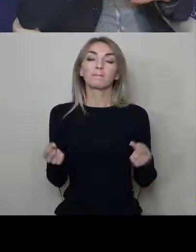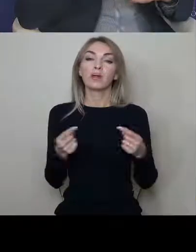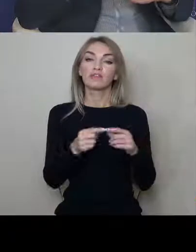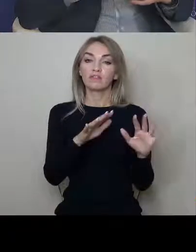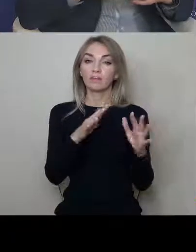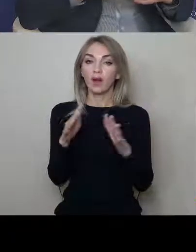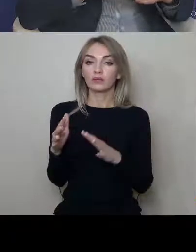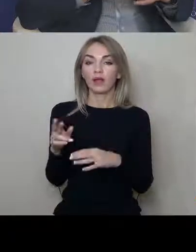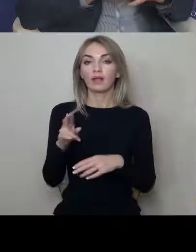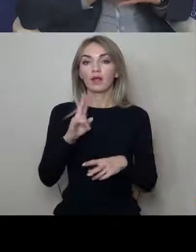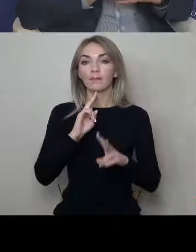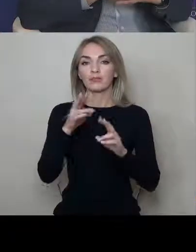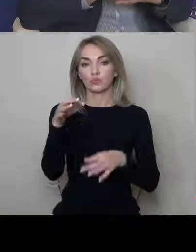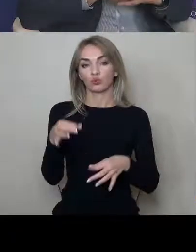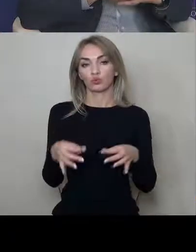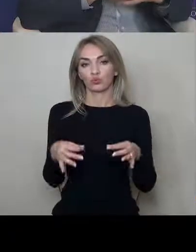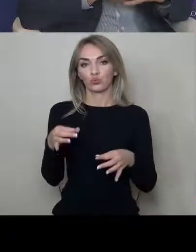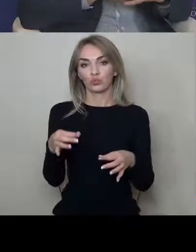In some instances,